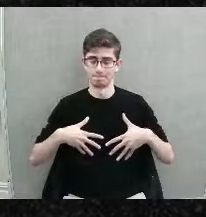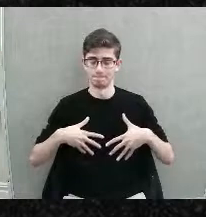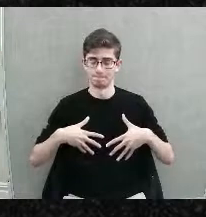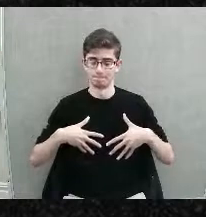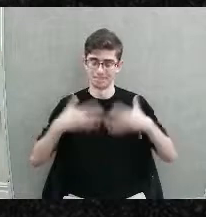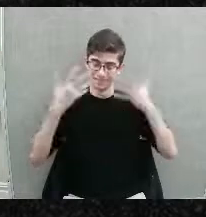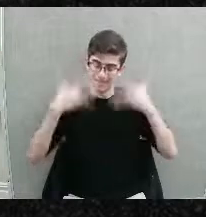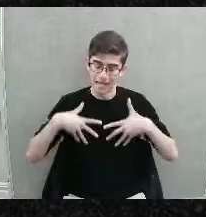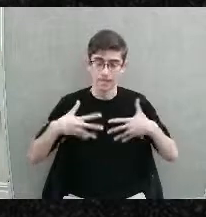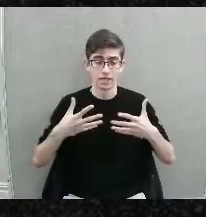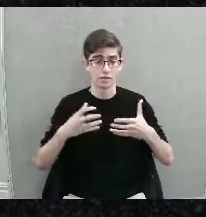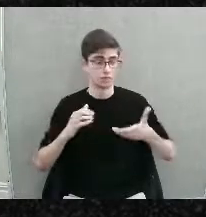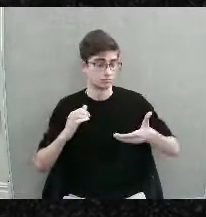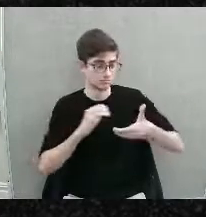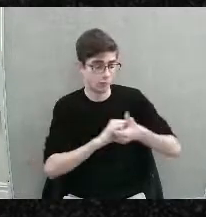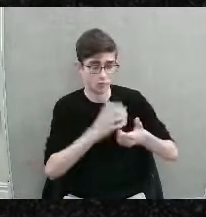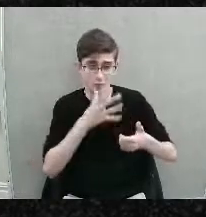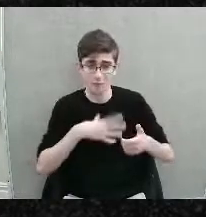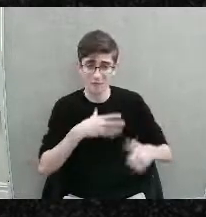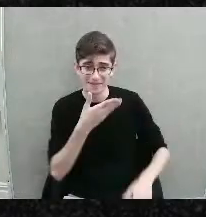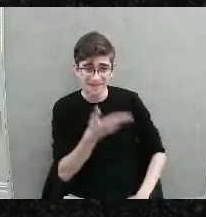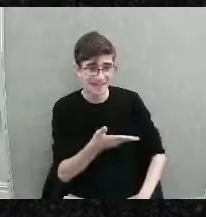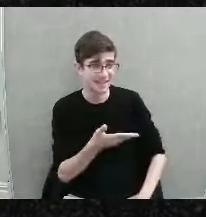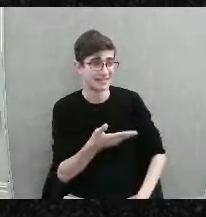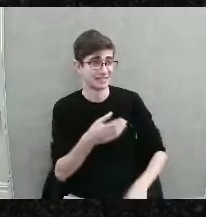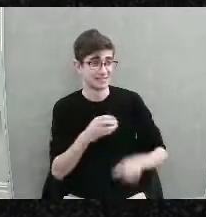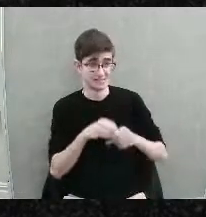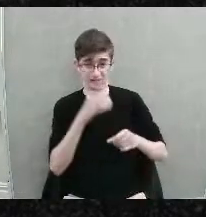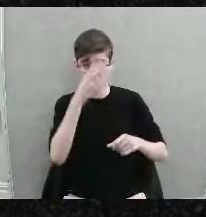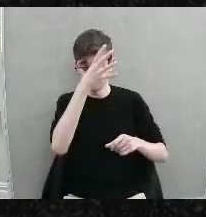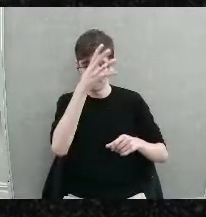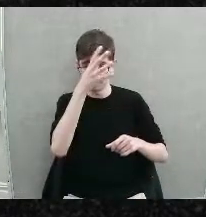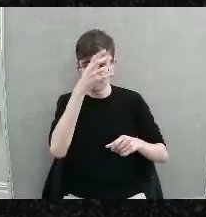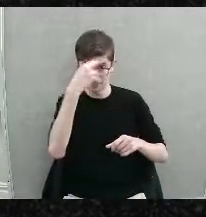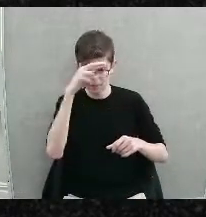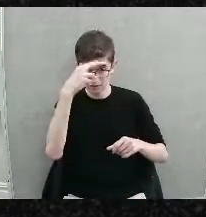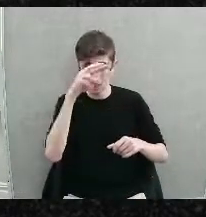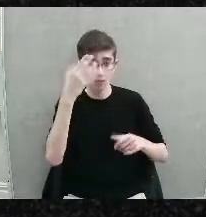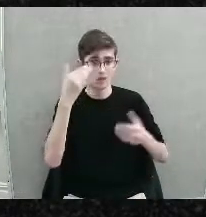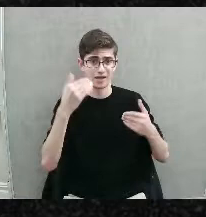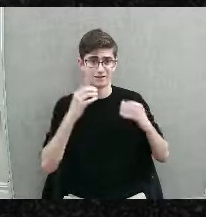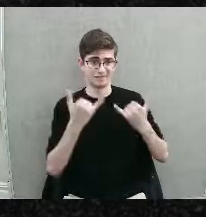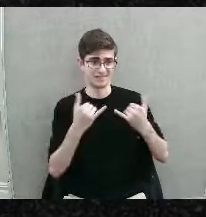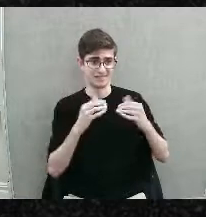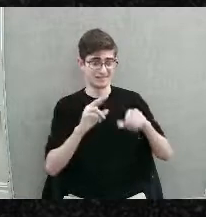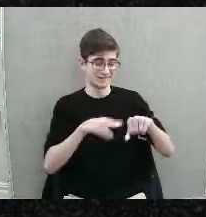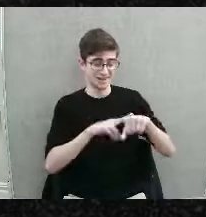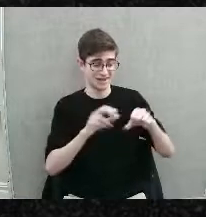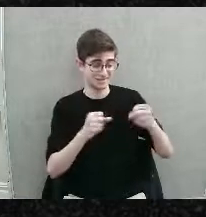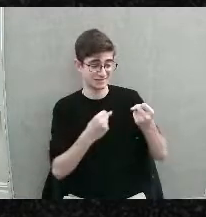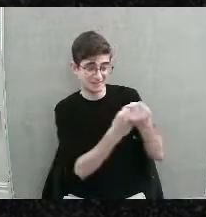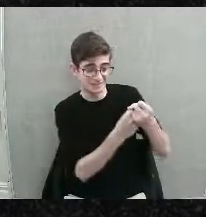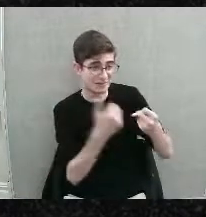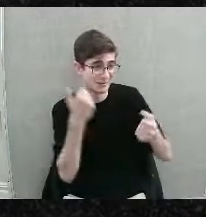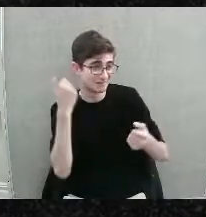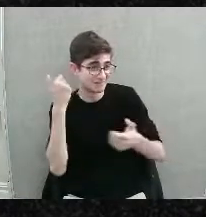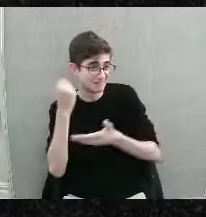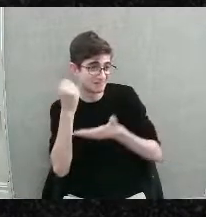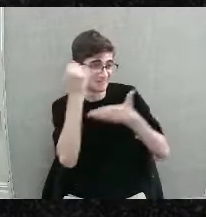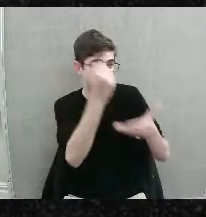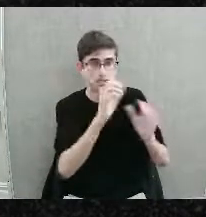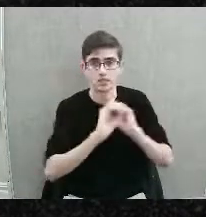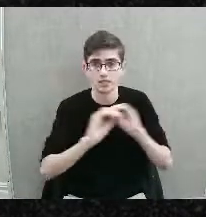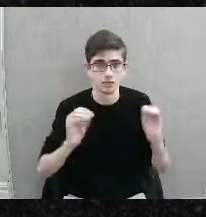of working with the women with HIV in the field in Mexico, because we have no national funding anymore. Not from the